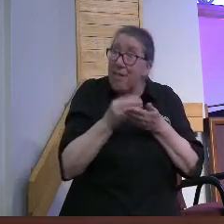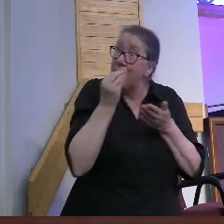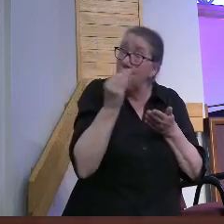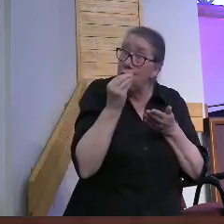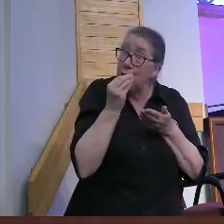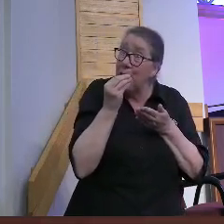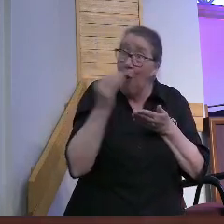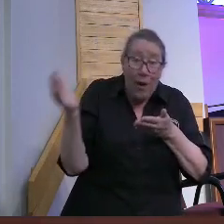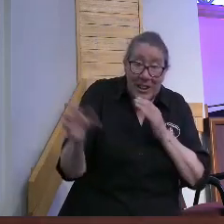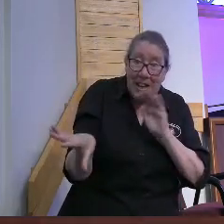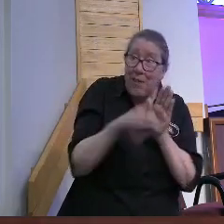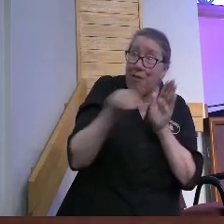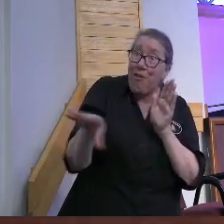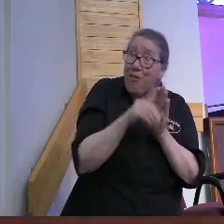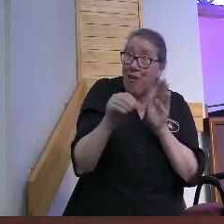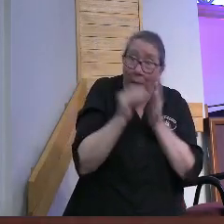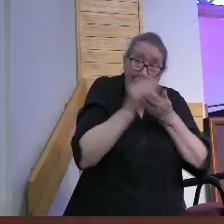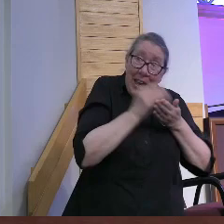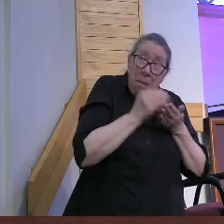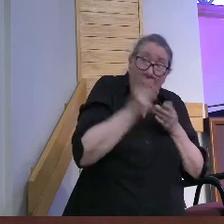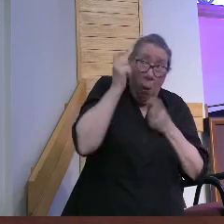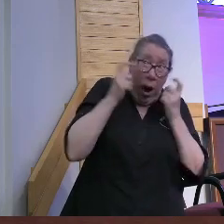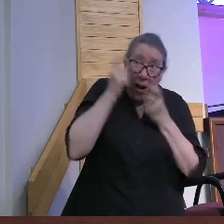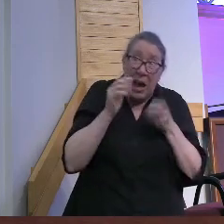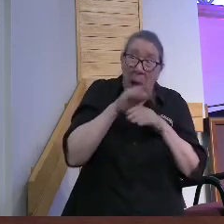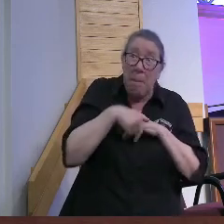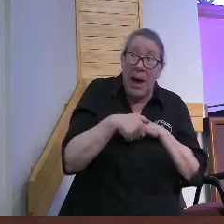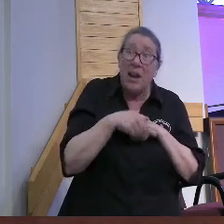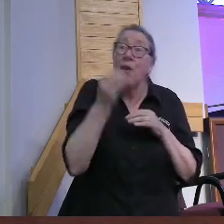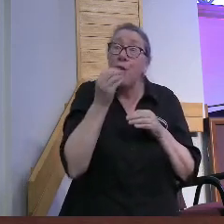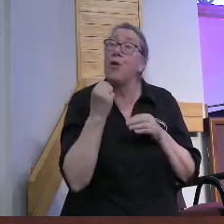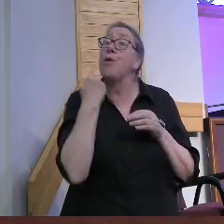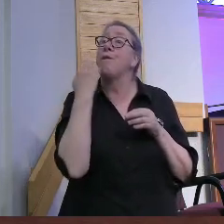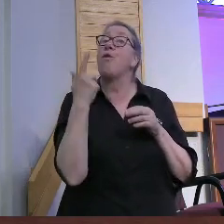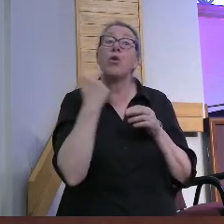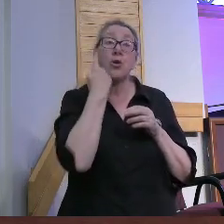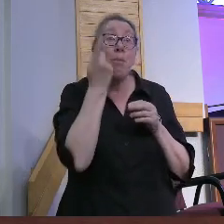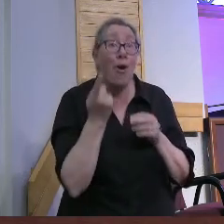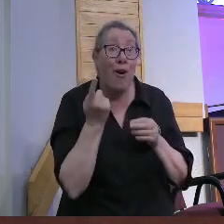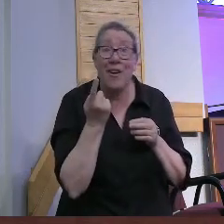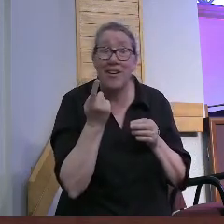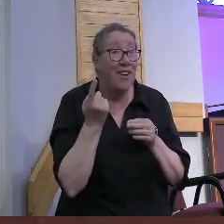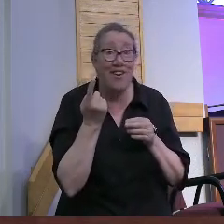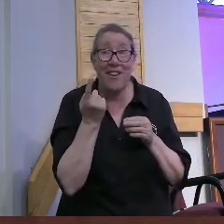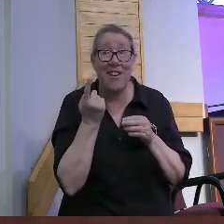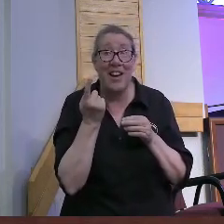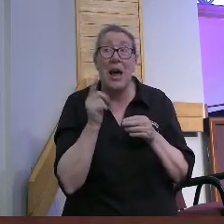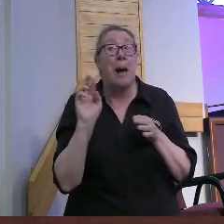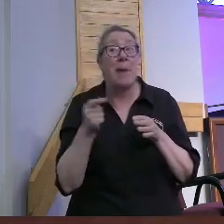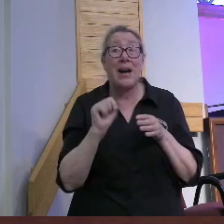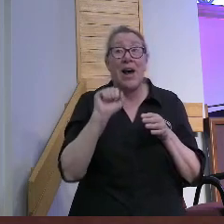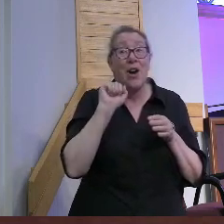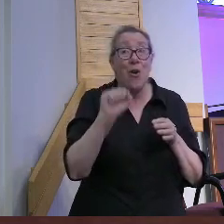into barns. They don't hoard things and worry. I hope they've got enough for tomorrow. No, they don't hoard, yet your heavenly